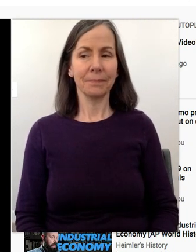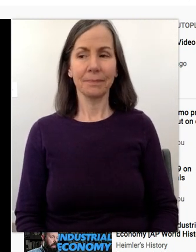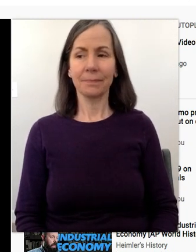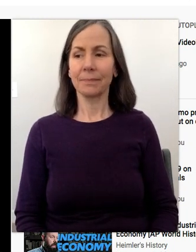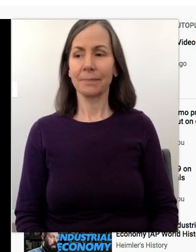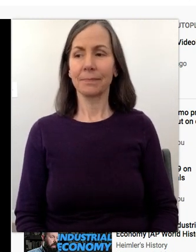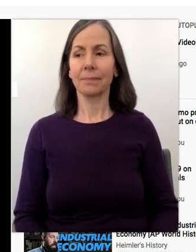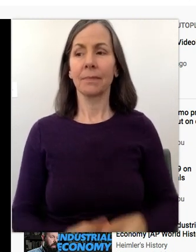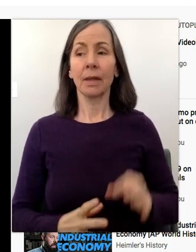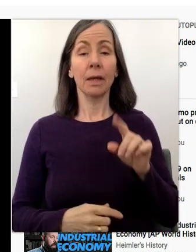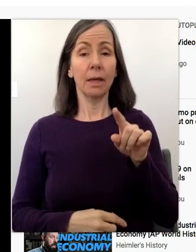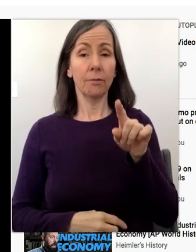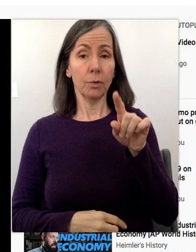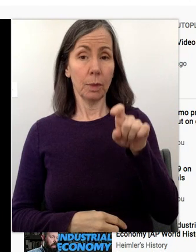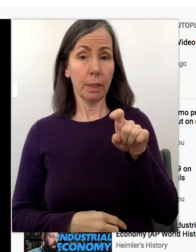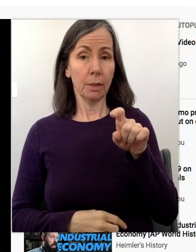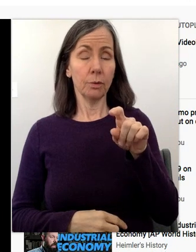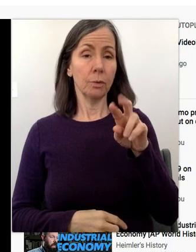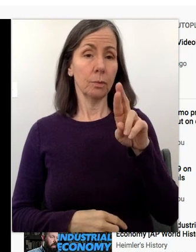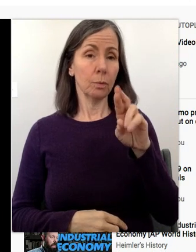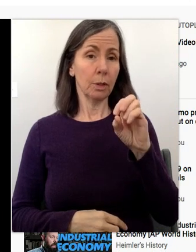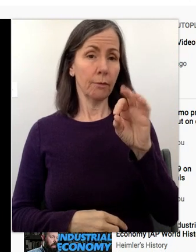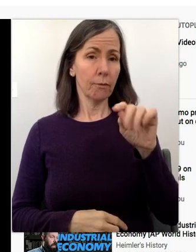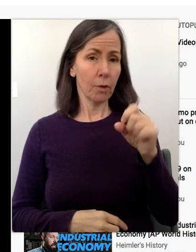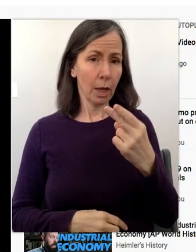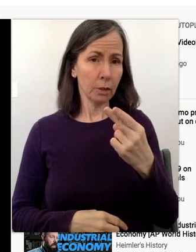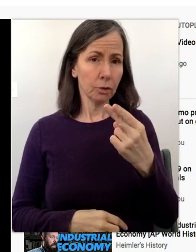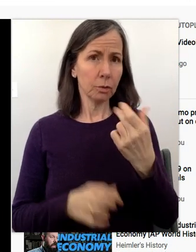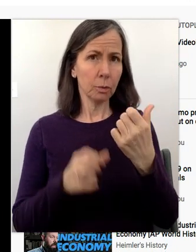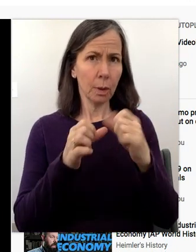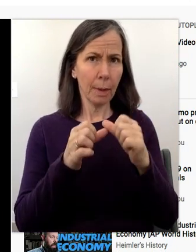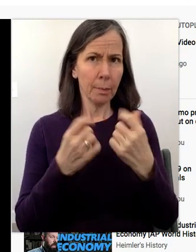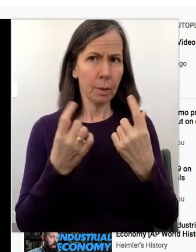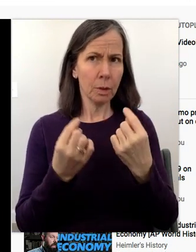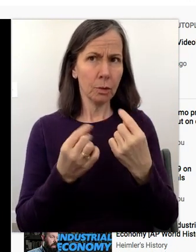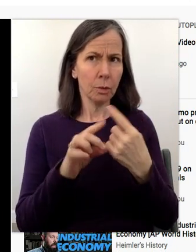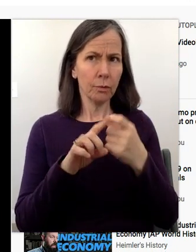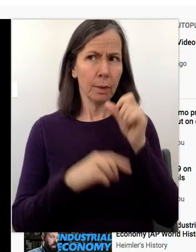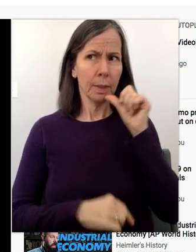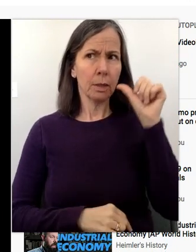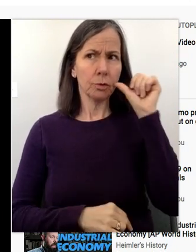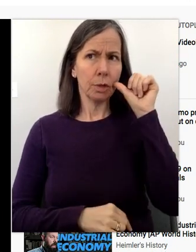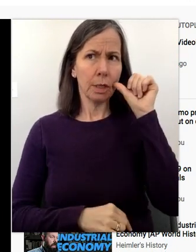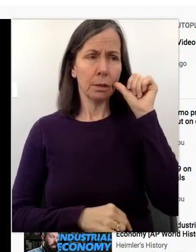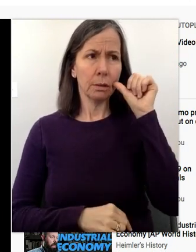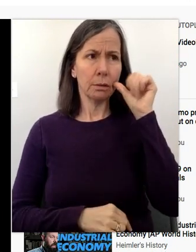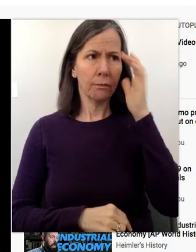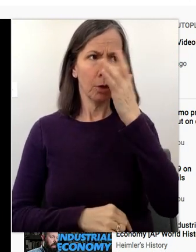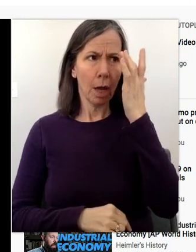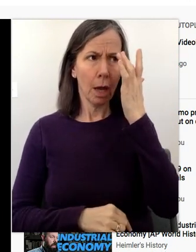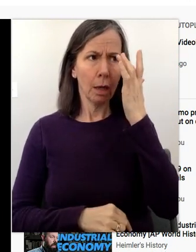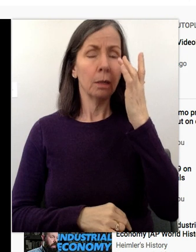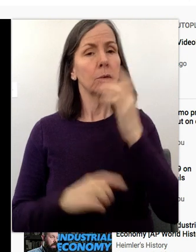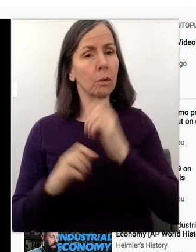If you need to refresh yourself on the notes from yesterday, you can rewatch the videos from